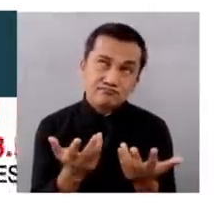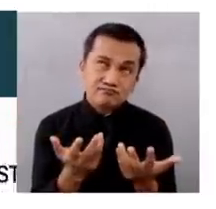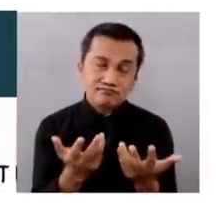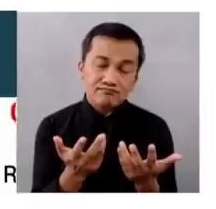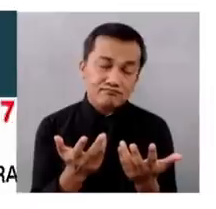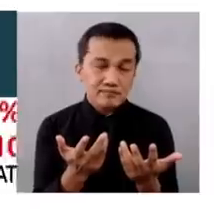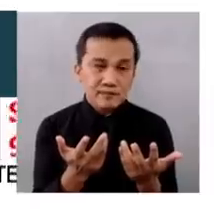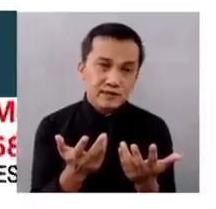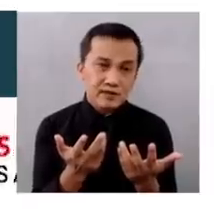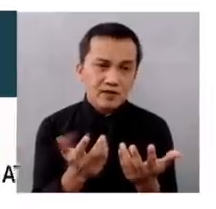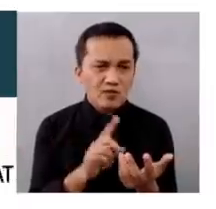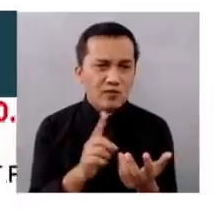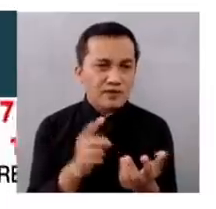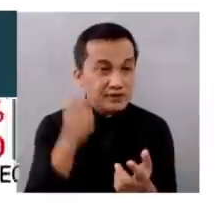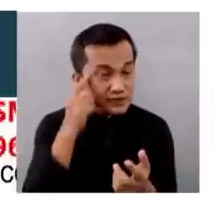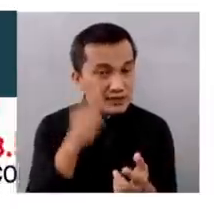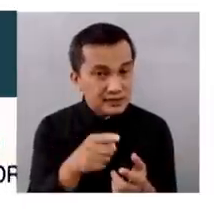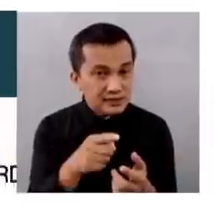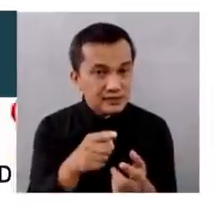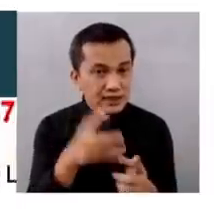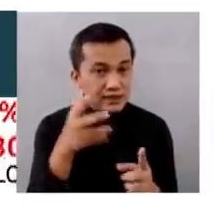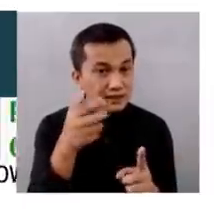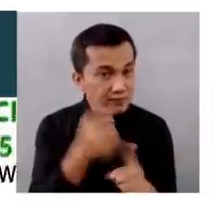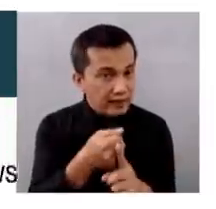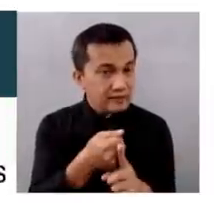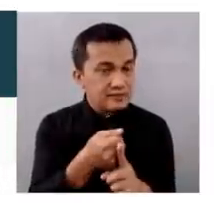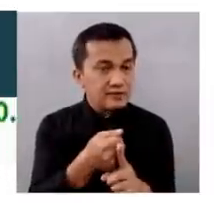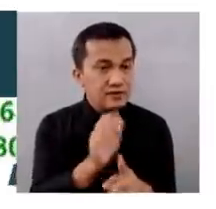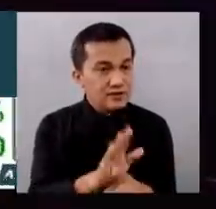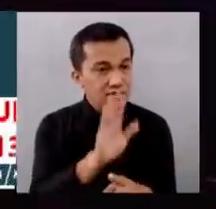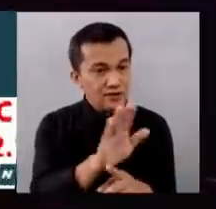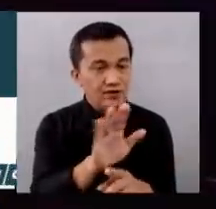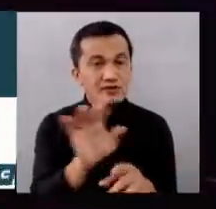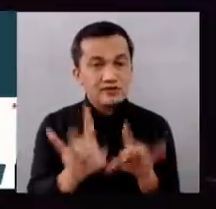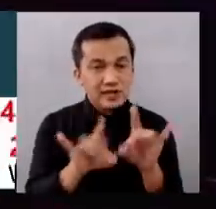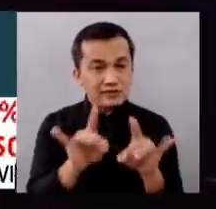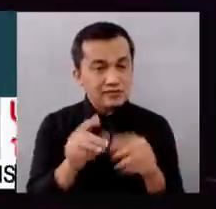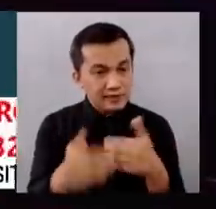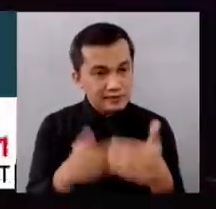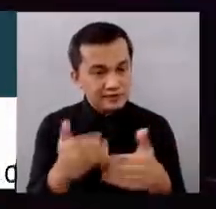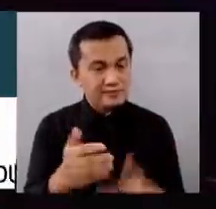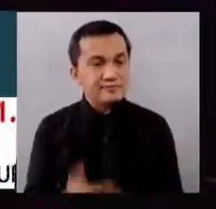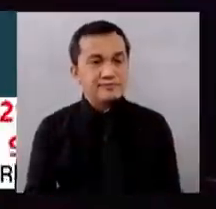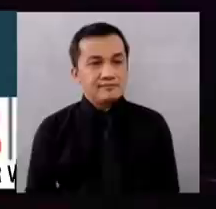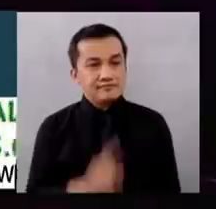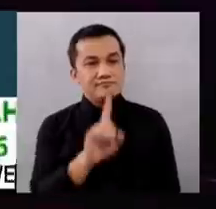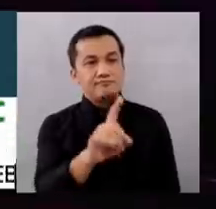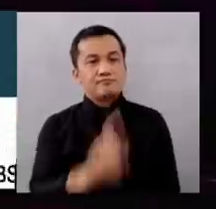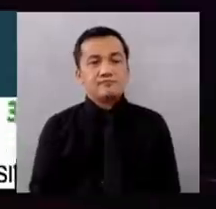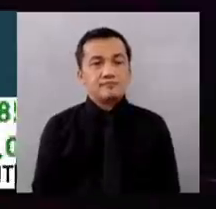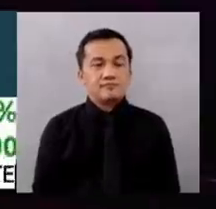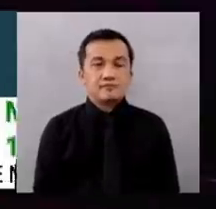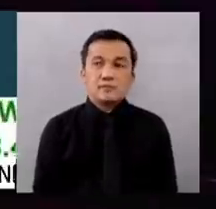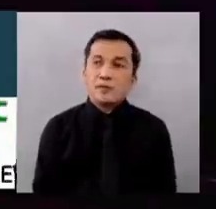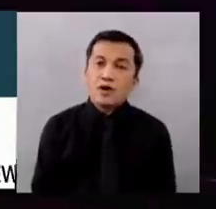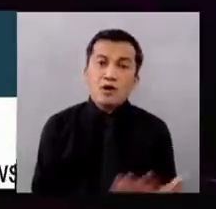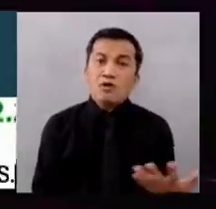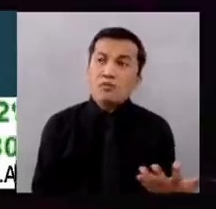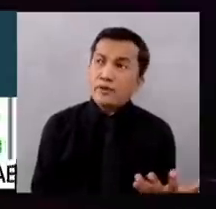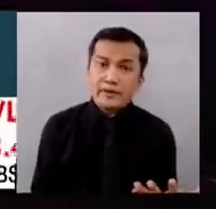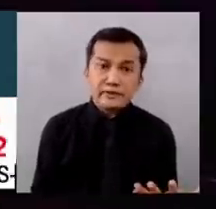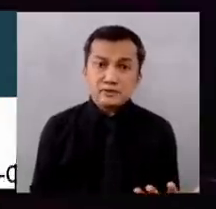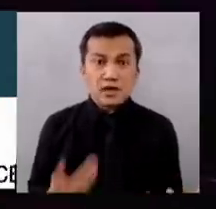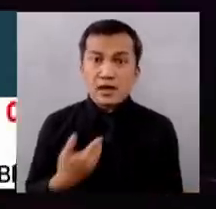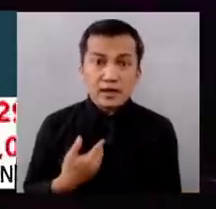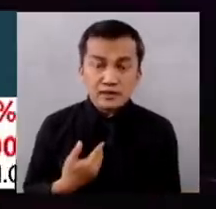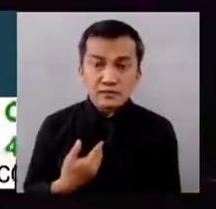What do you think will be the impact of this on your selection process? Well, ang sa akin, yung sa pagtakbo